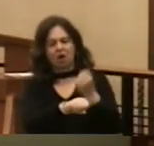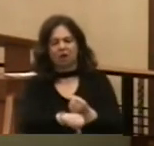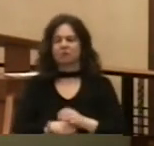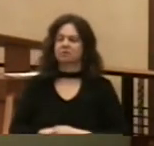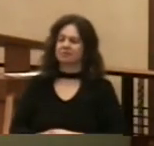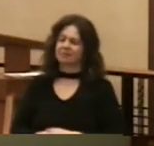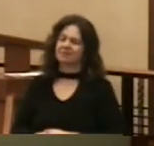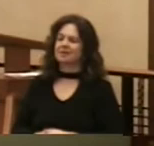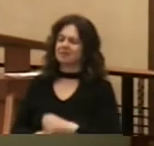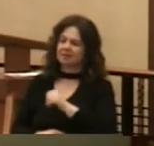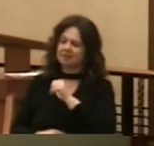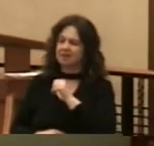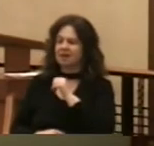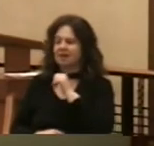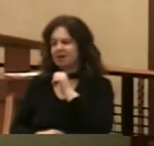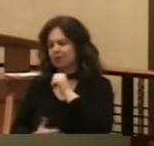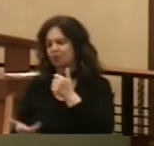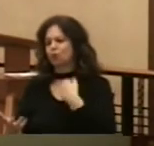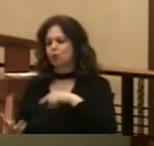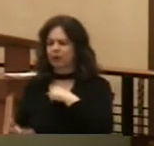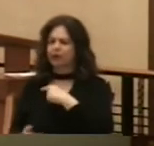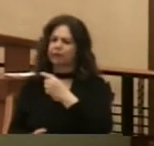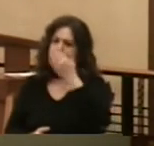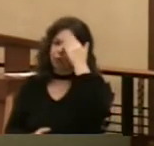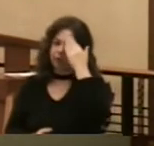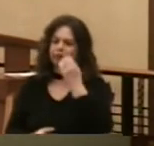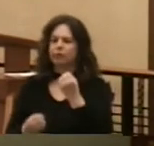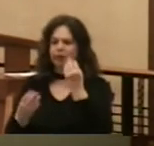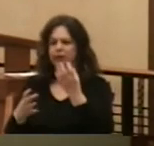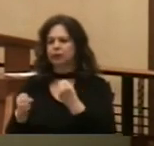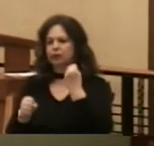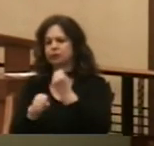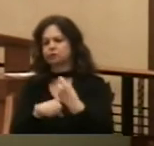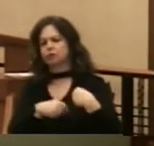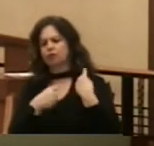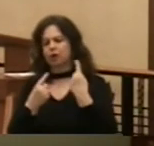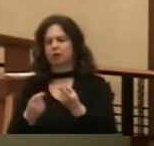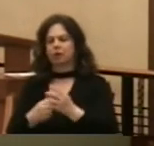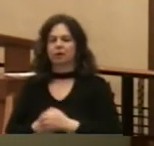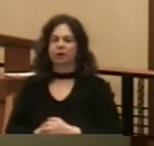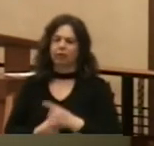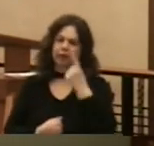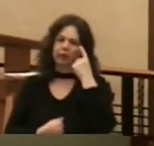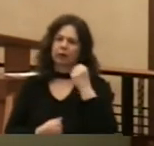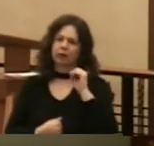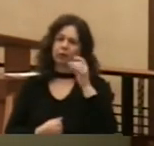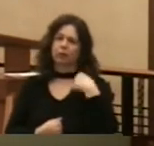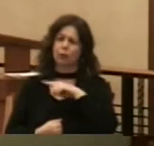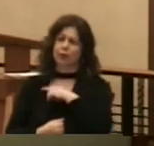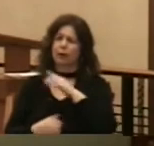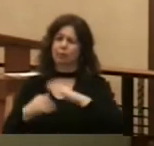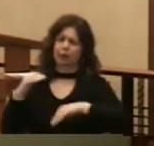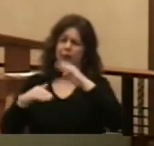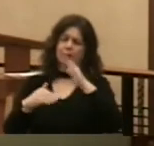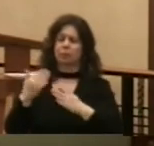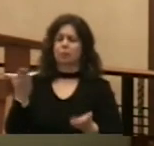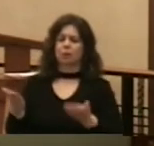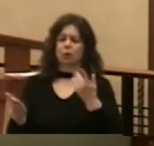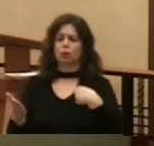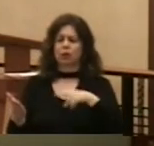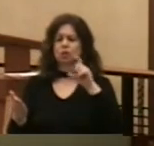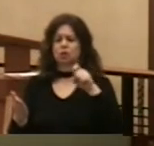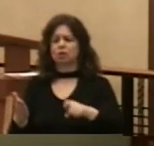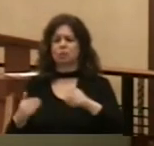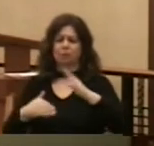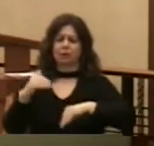the ages. It's not like we've only gotten smart in the last 100 or 200 years and thought, you know, if we're going to build a building, we should probably put it on something solid.